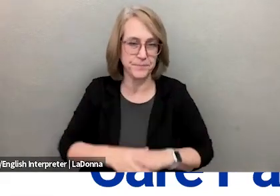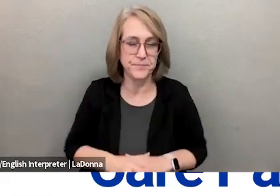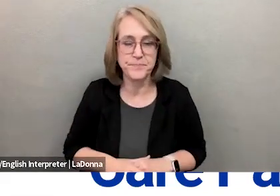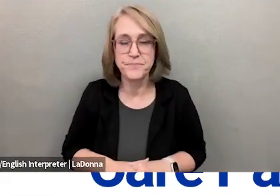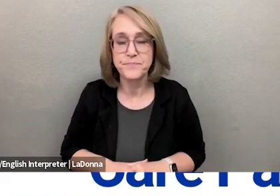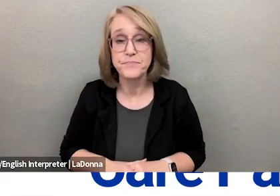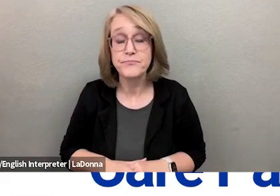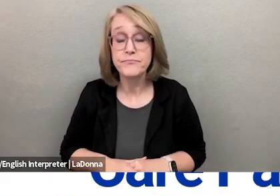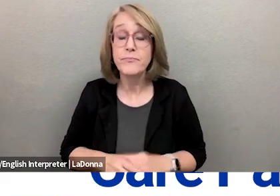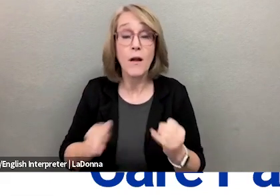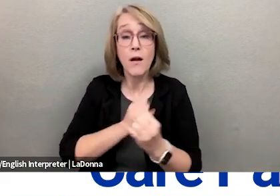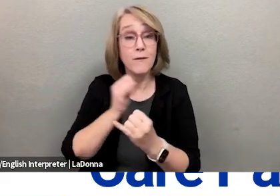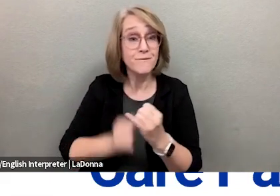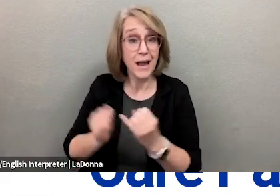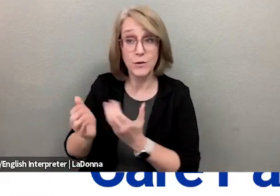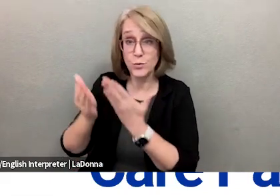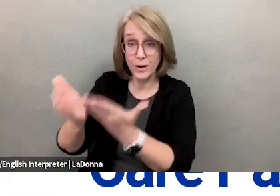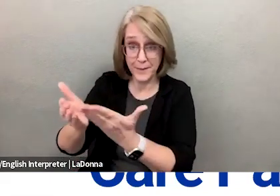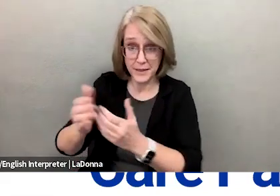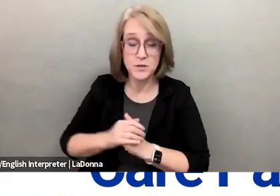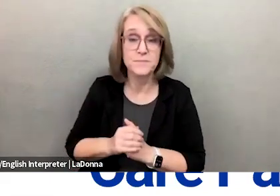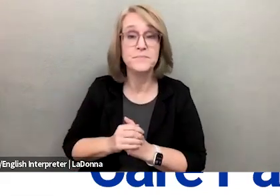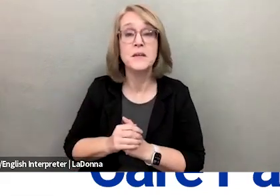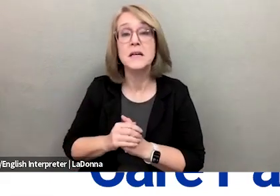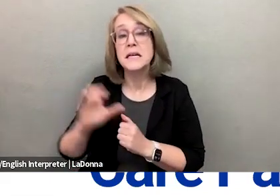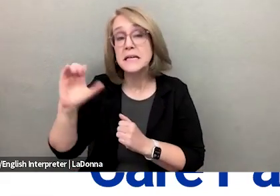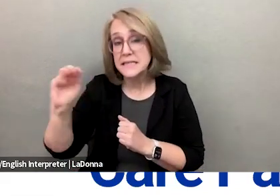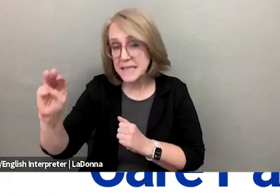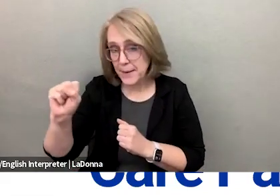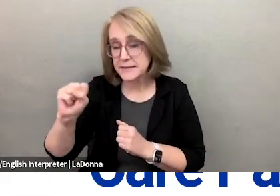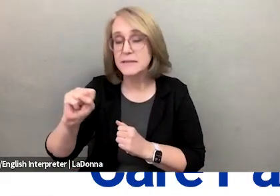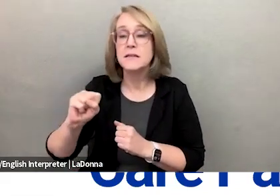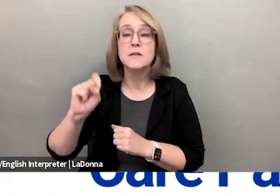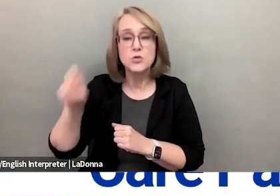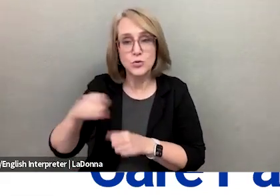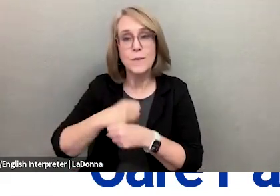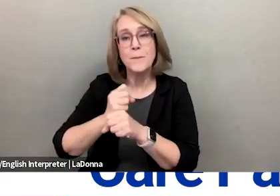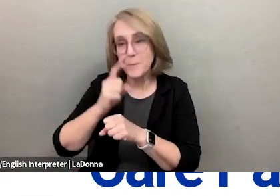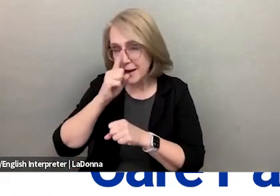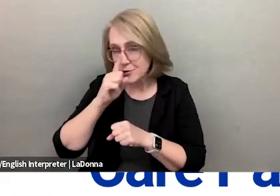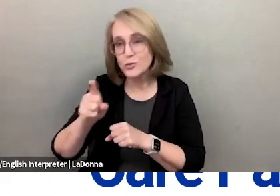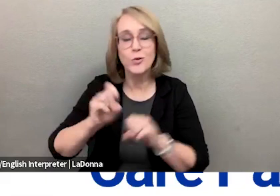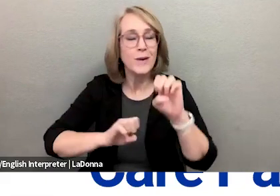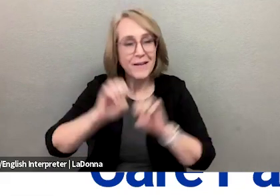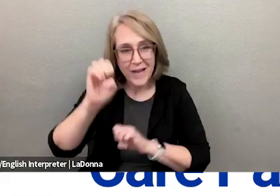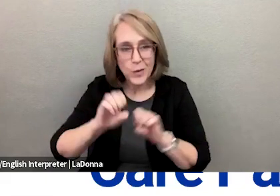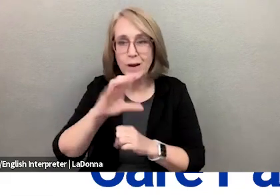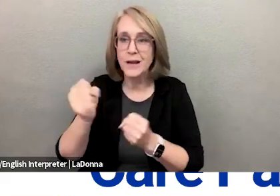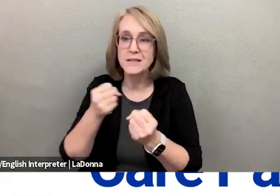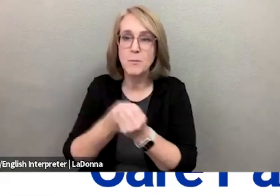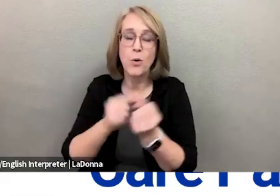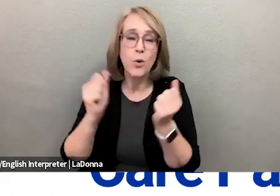The final recommendations are that we really should make sure that we're evaluating and supporting all matching service registries, and that